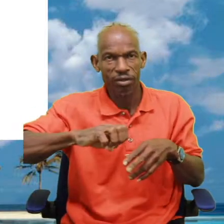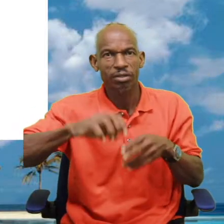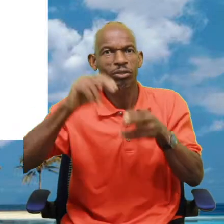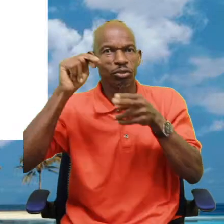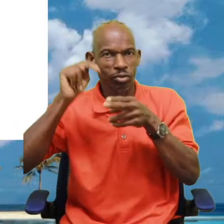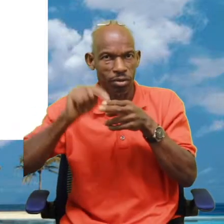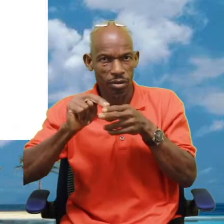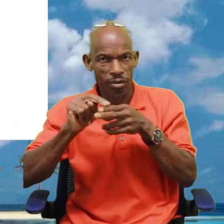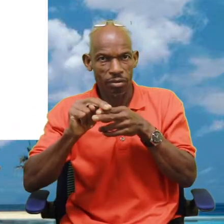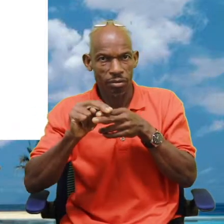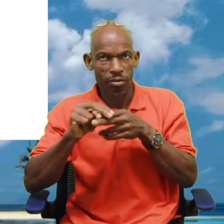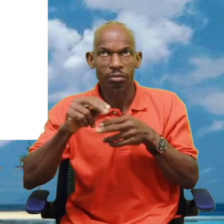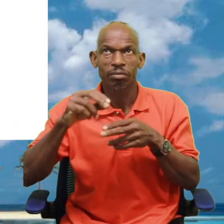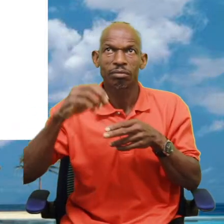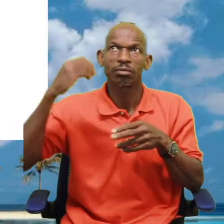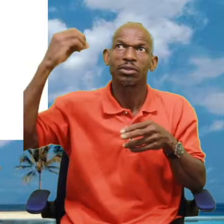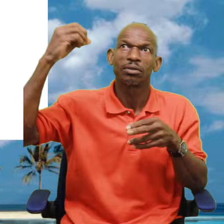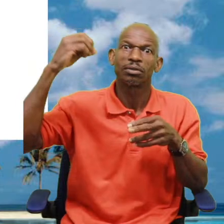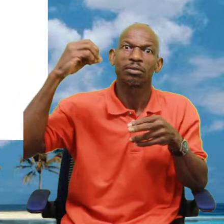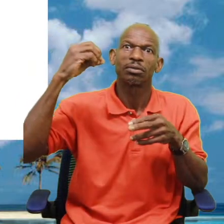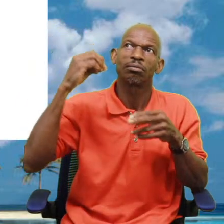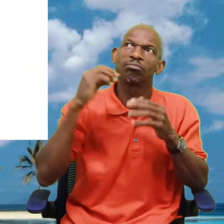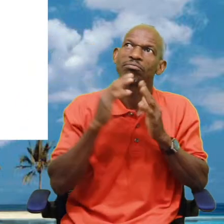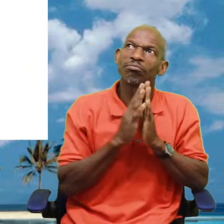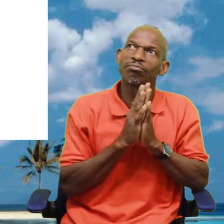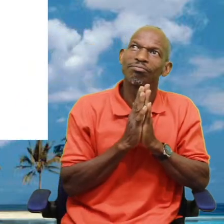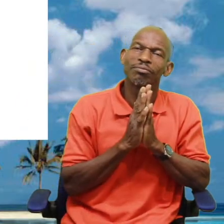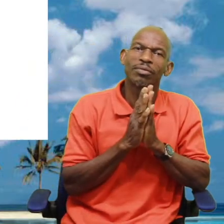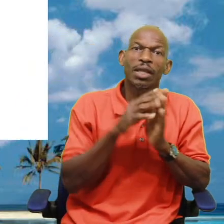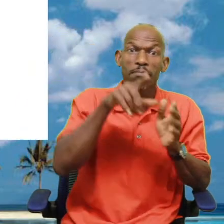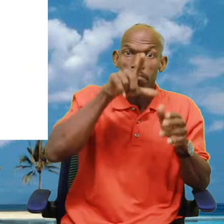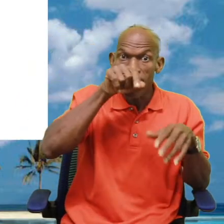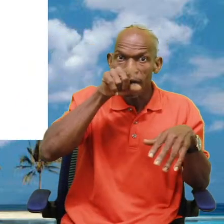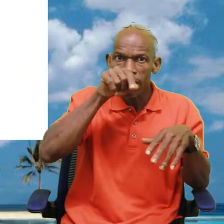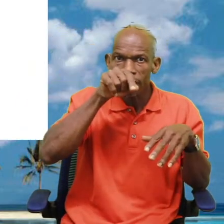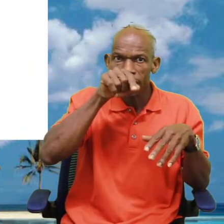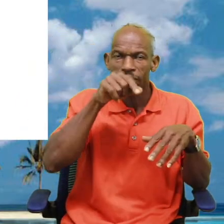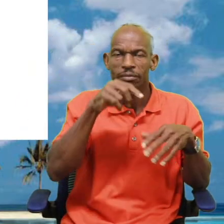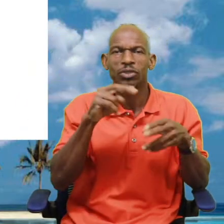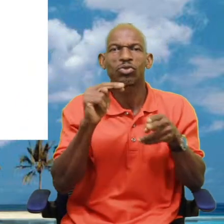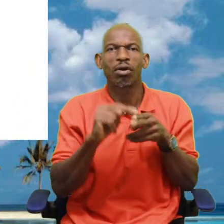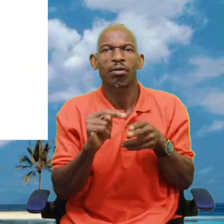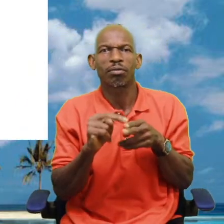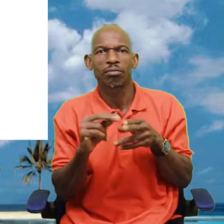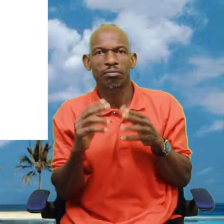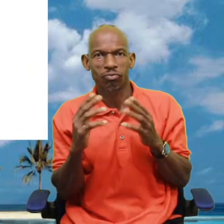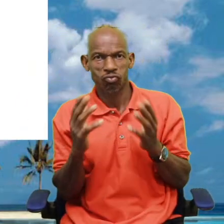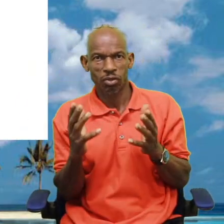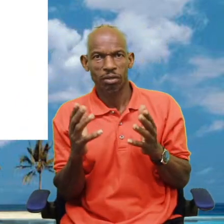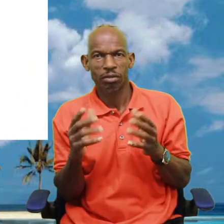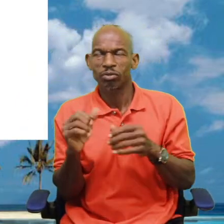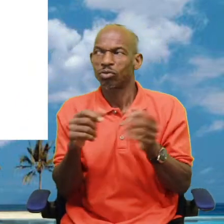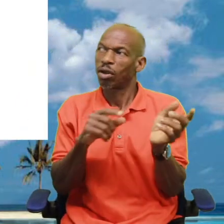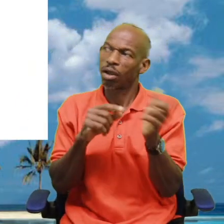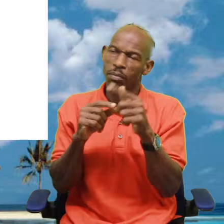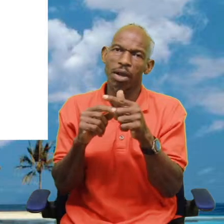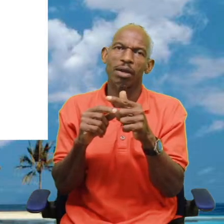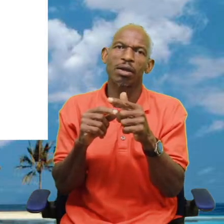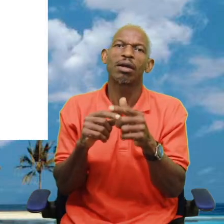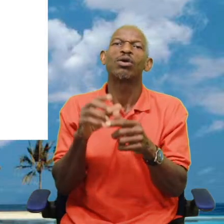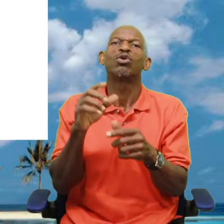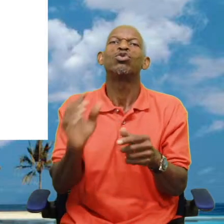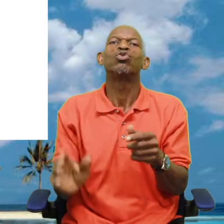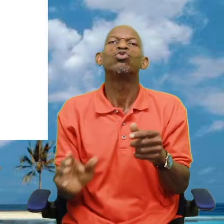to ask you all for at least 2 words that you're gonna give me to describe this noun, to talk about